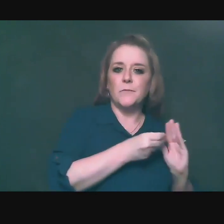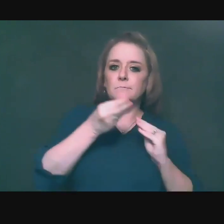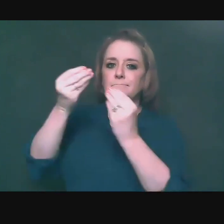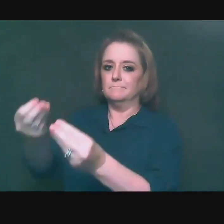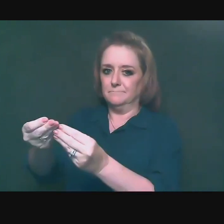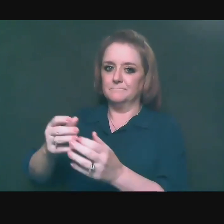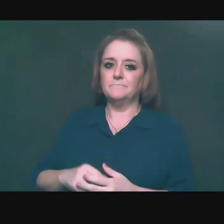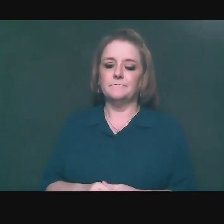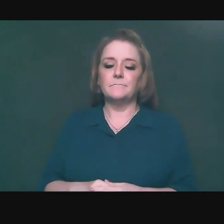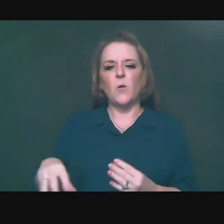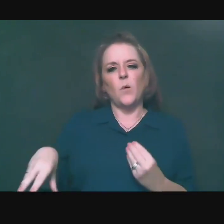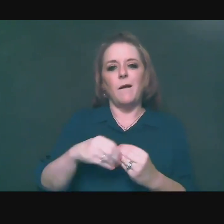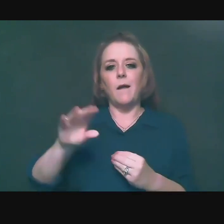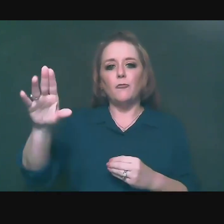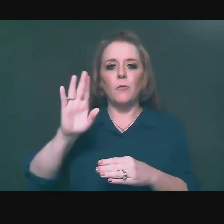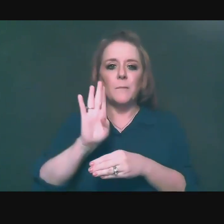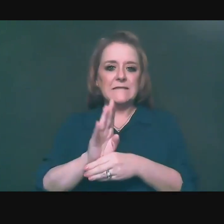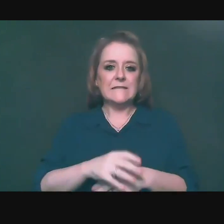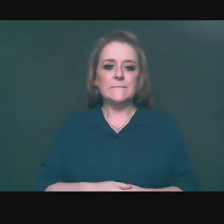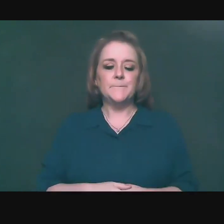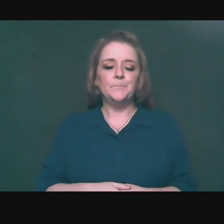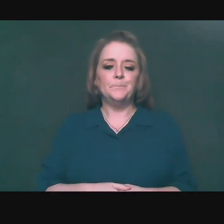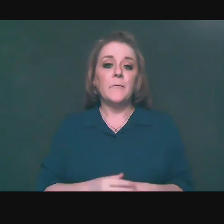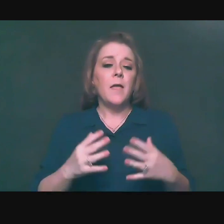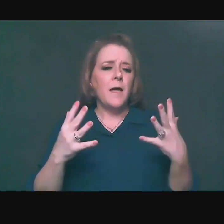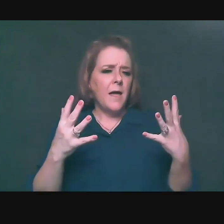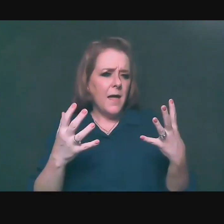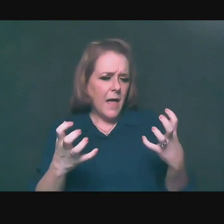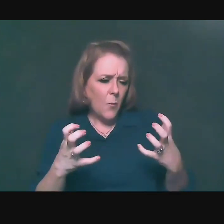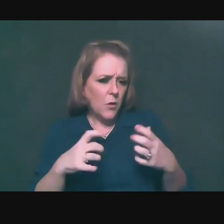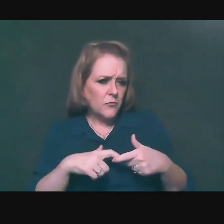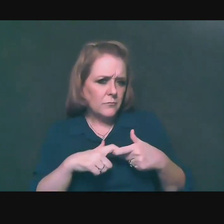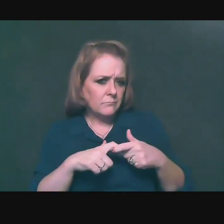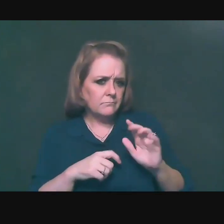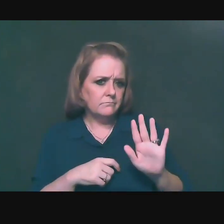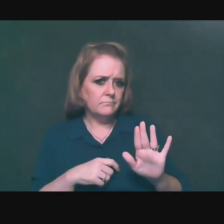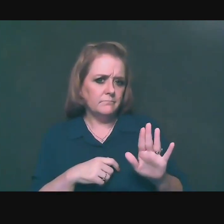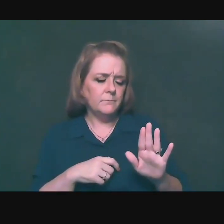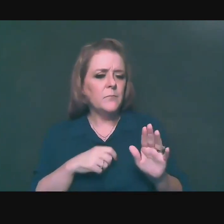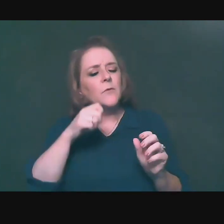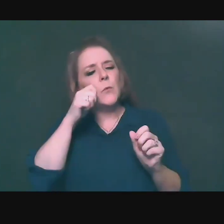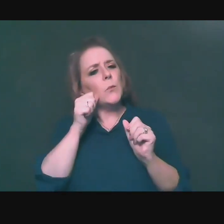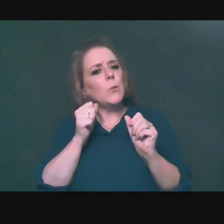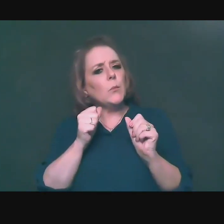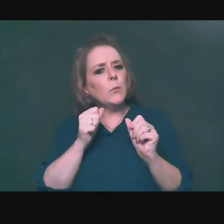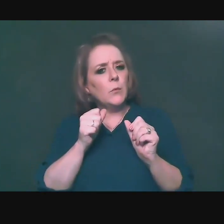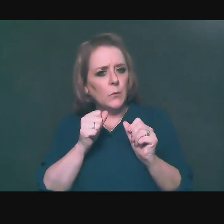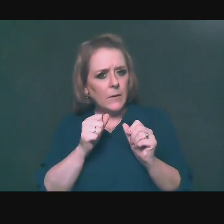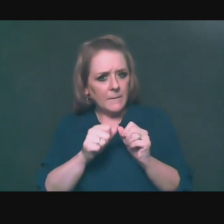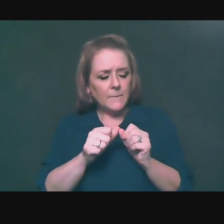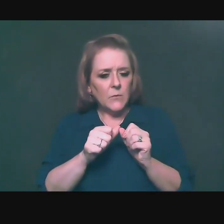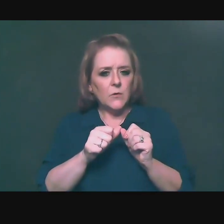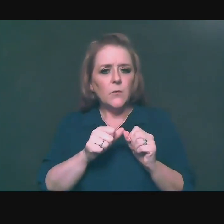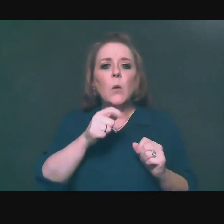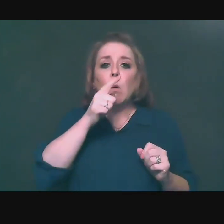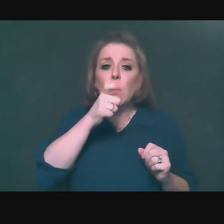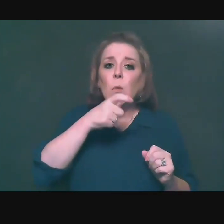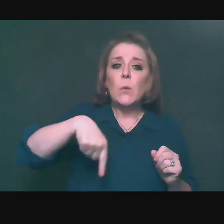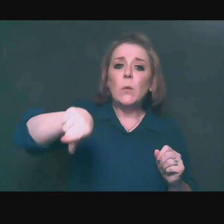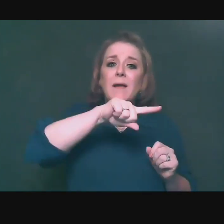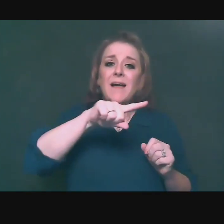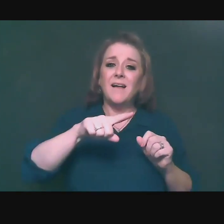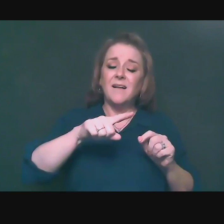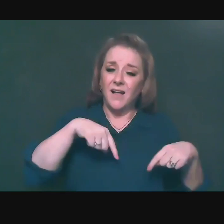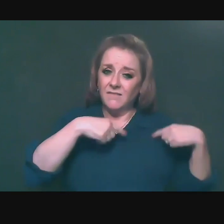want to pause, and much like Ms. Joy, I want to make sure that we always remember our frontline workers and